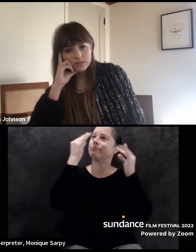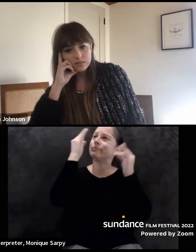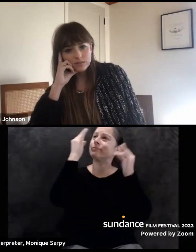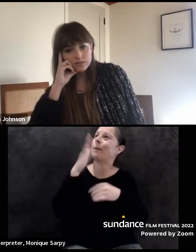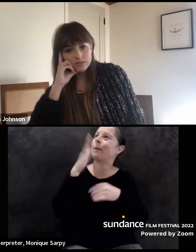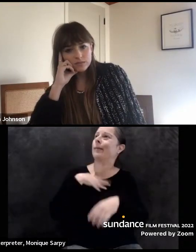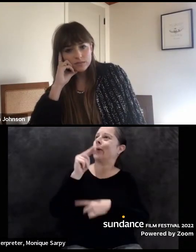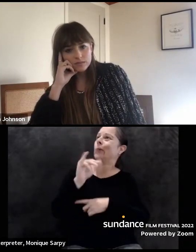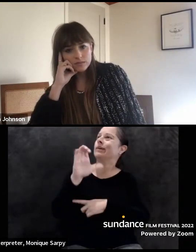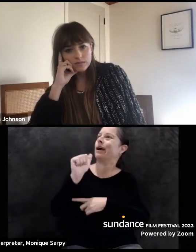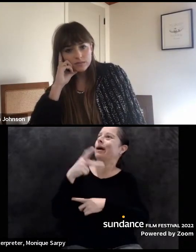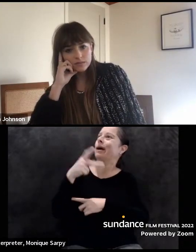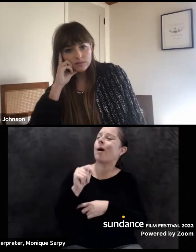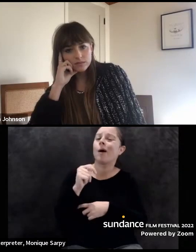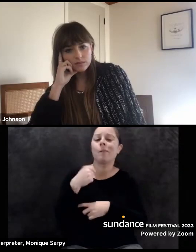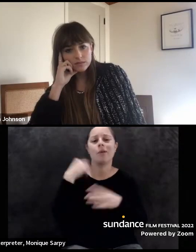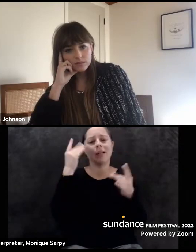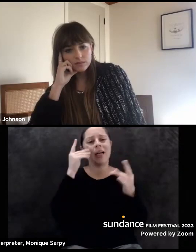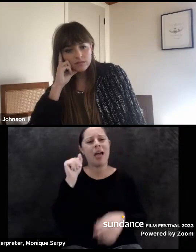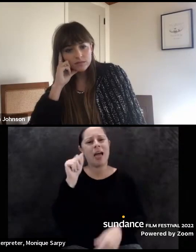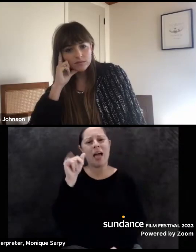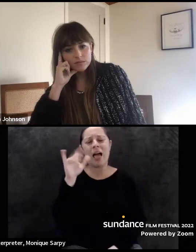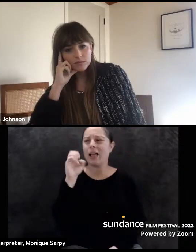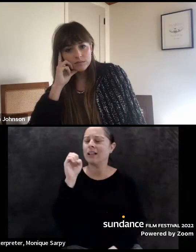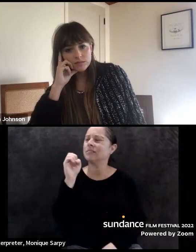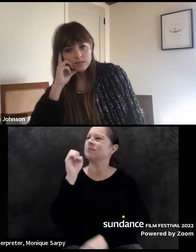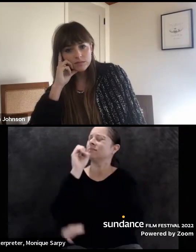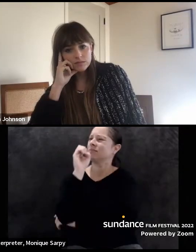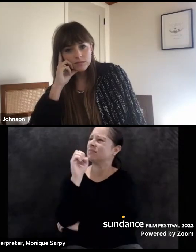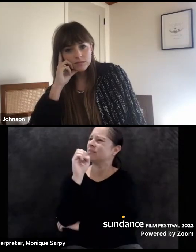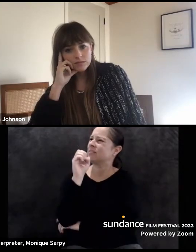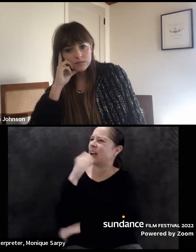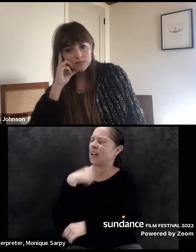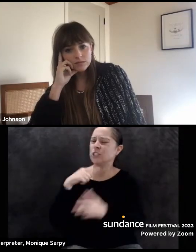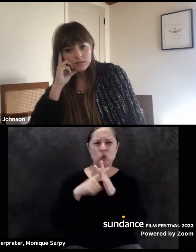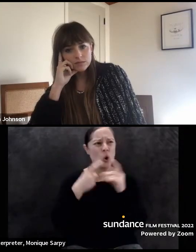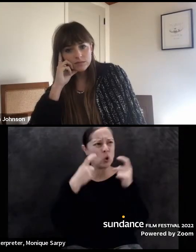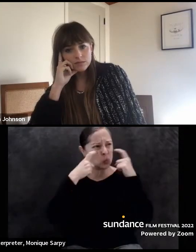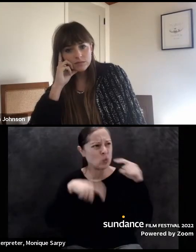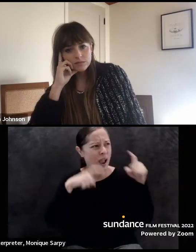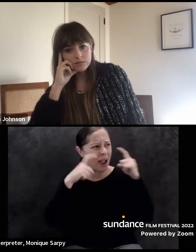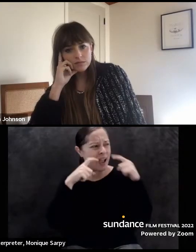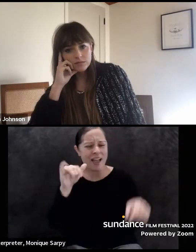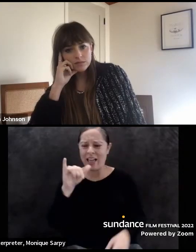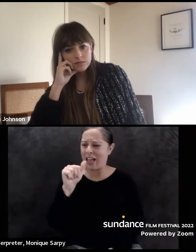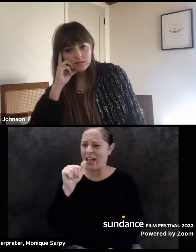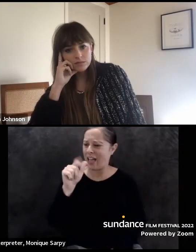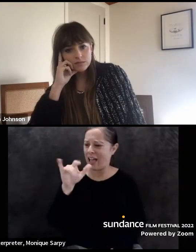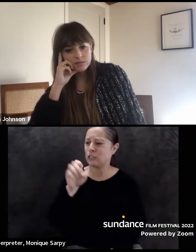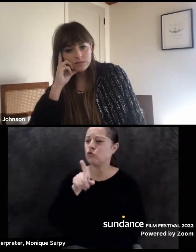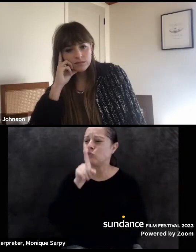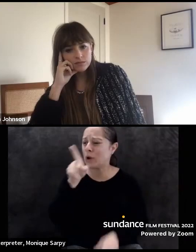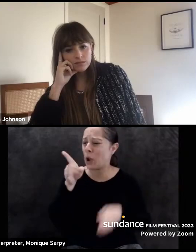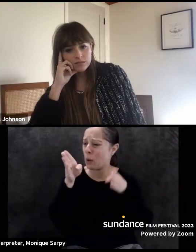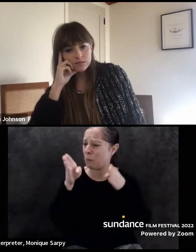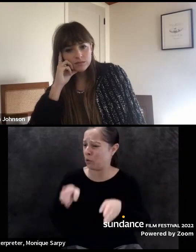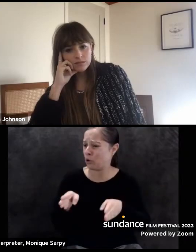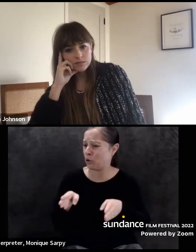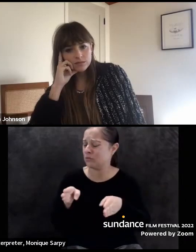just thinking about Alice's life. And I just started to cry as if she was a real person to me. And I'm like, Alice never had this.